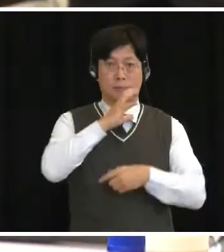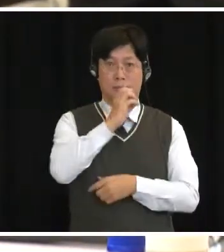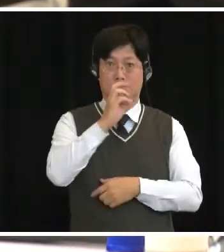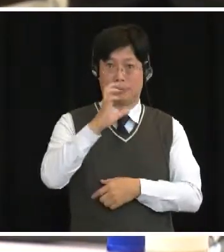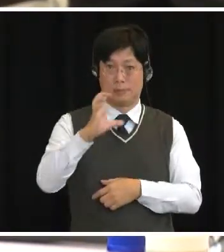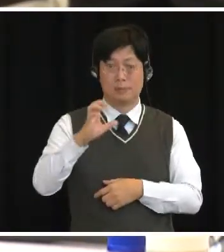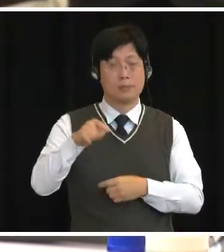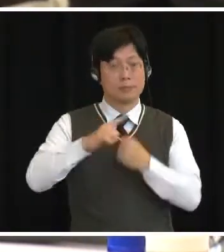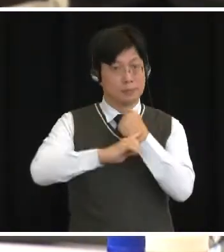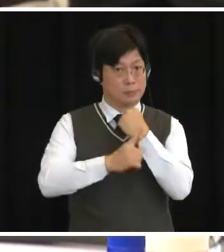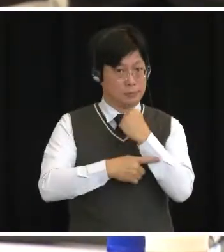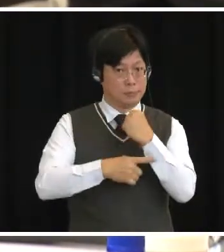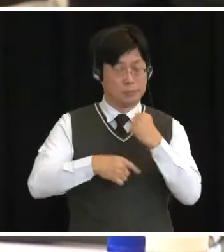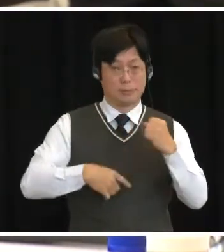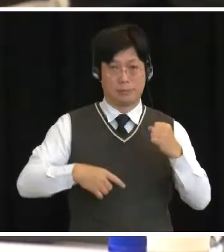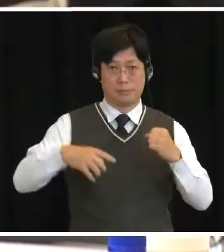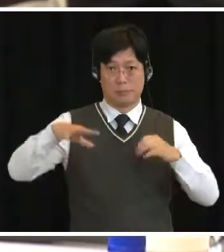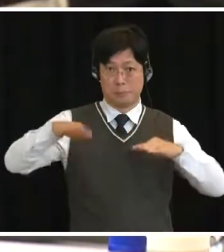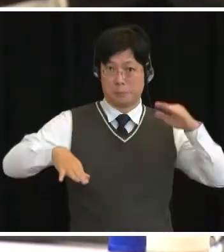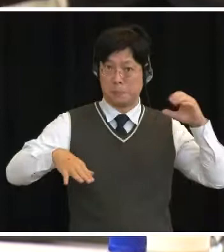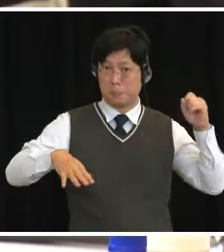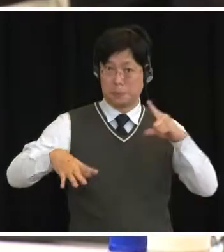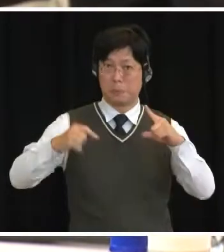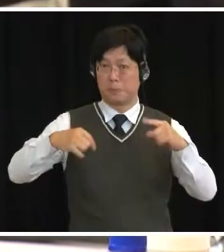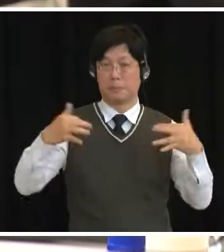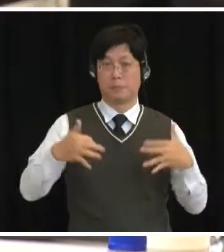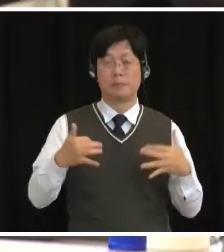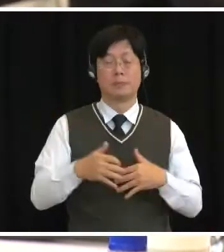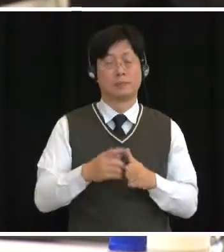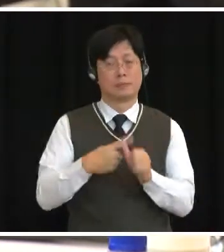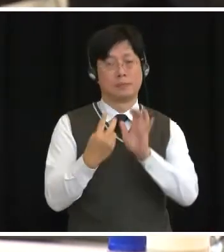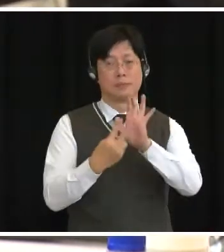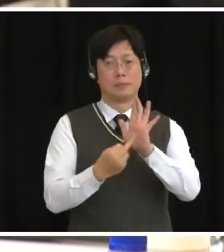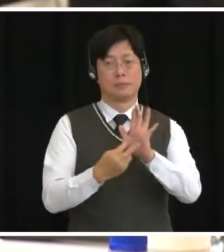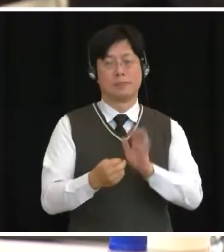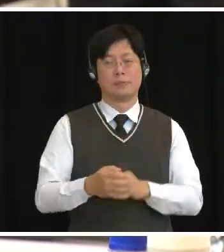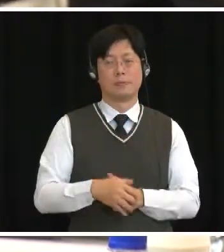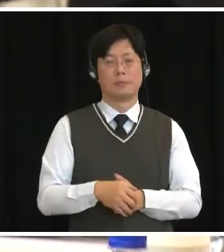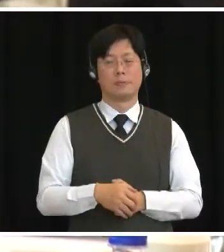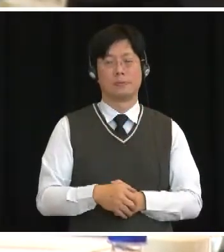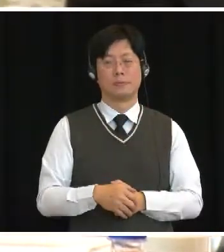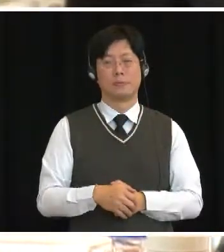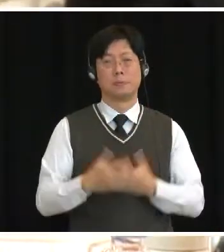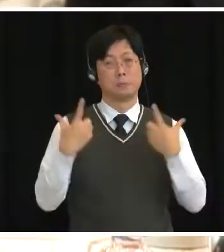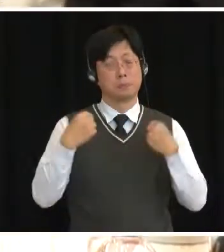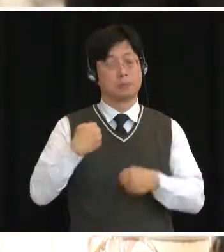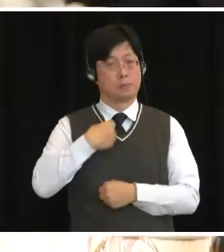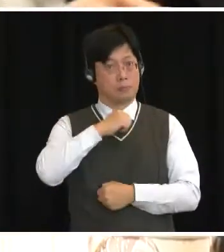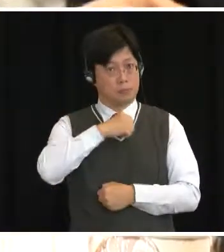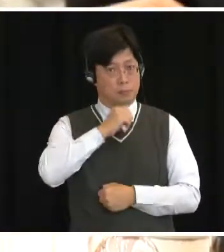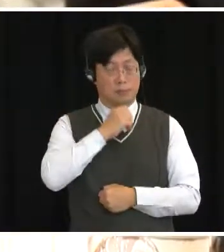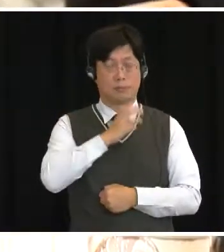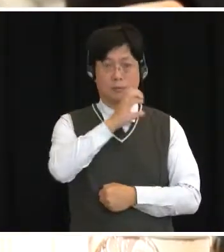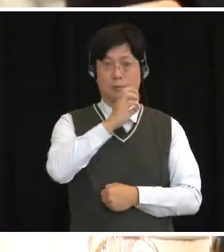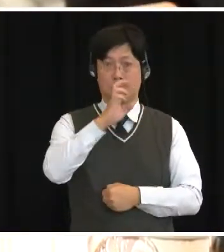the questions. I would like to start with the precedence or the prevalence of CRC.